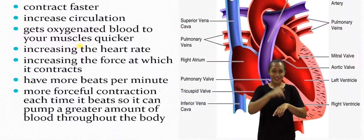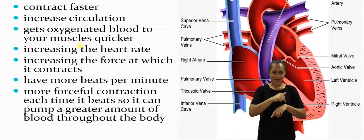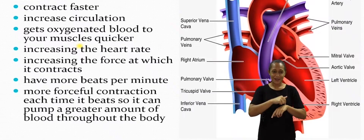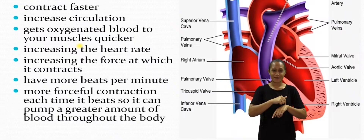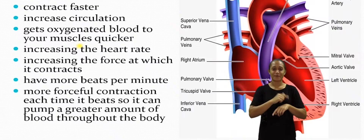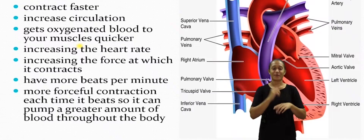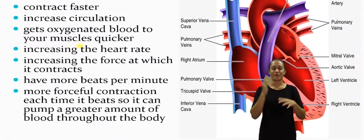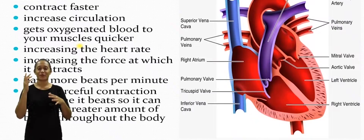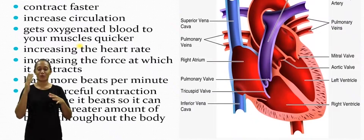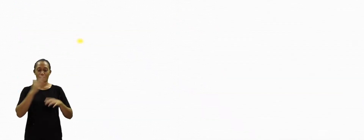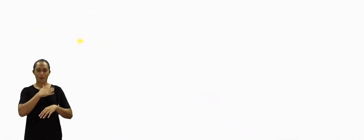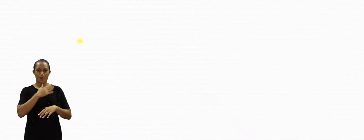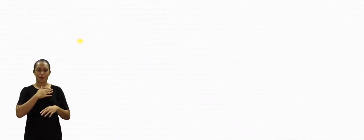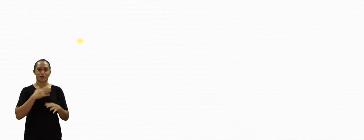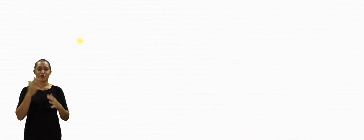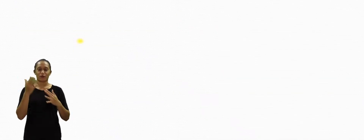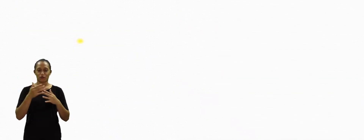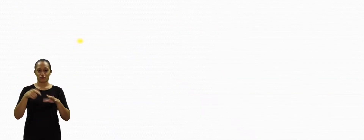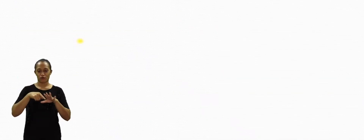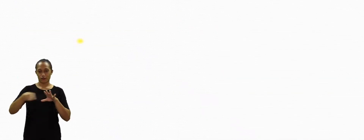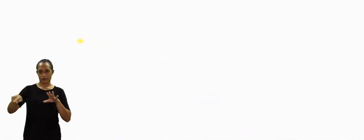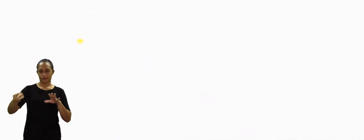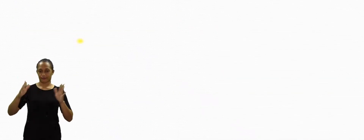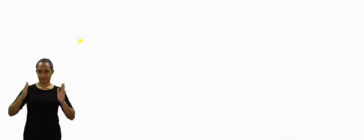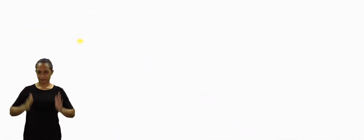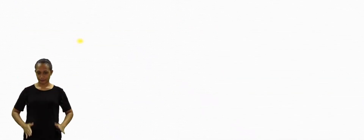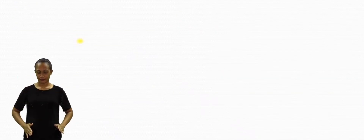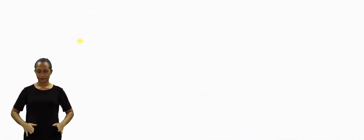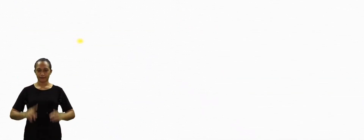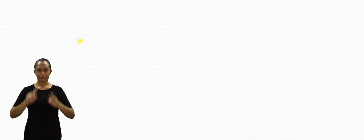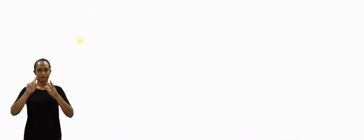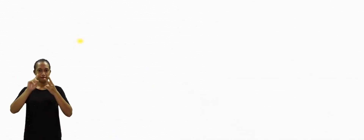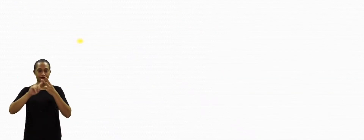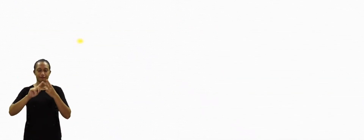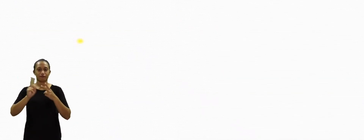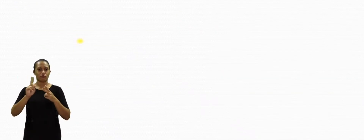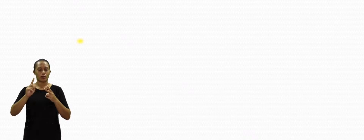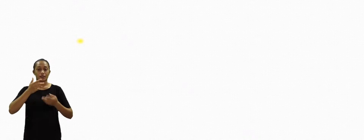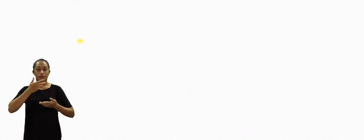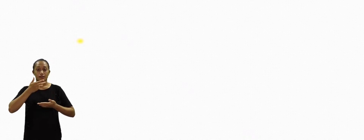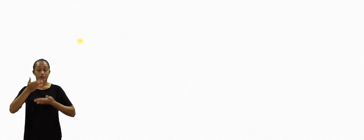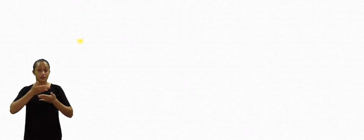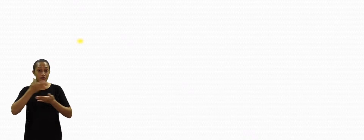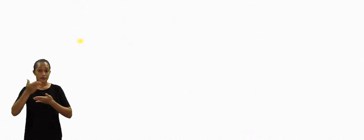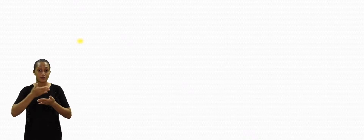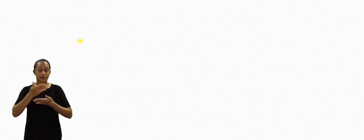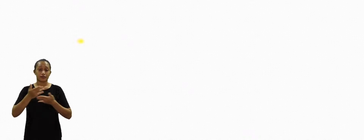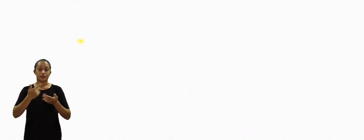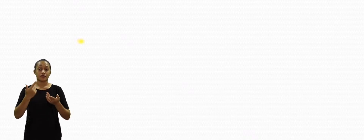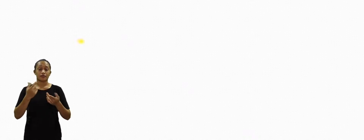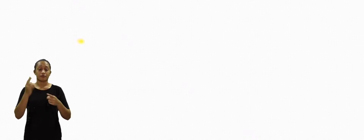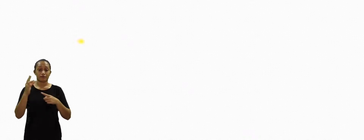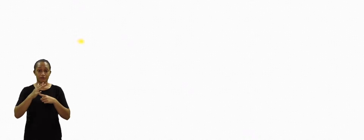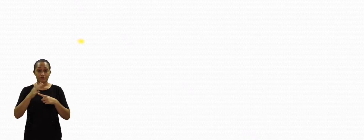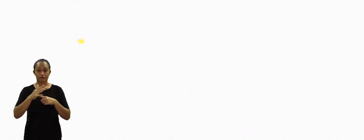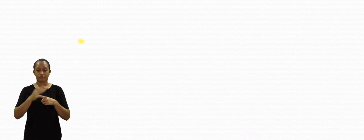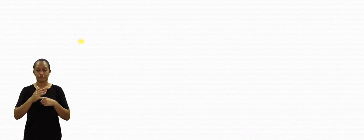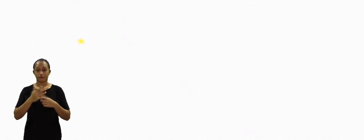blood throughout the body. The second part of our lesson is discussing the effects of exercise to the